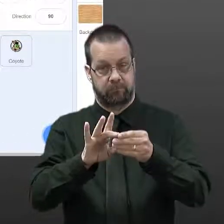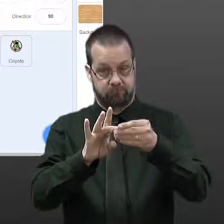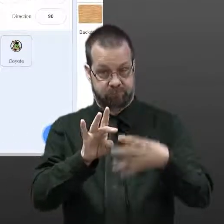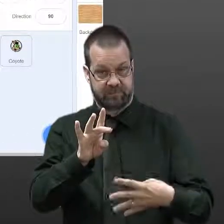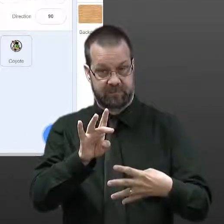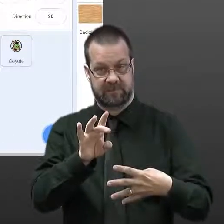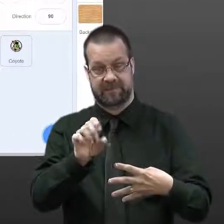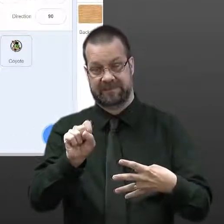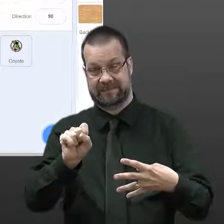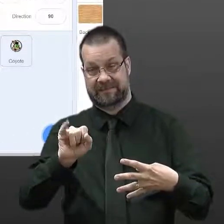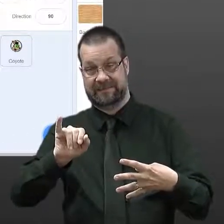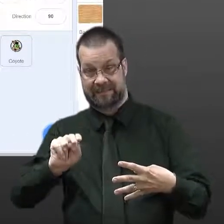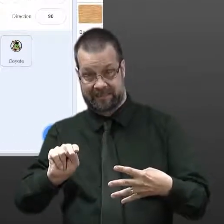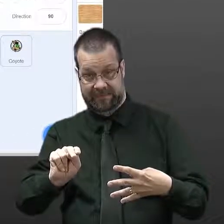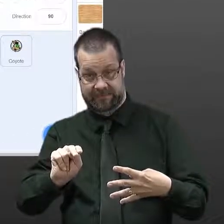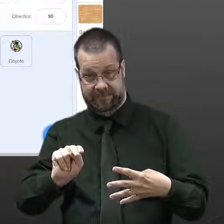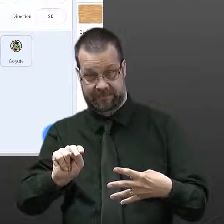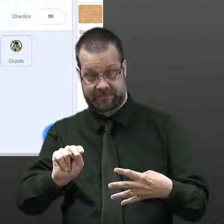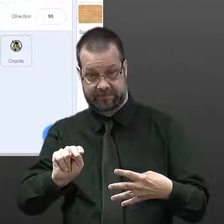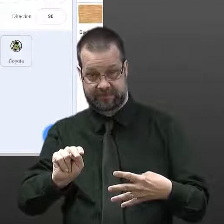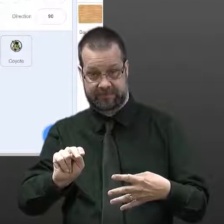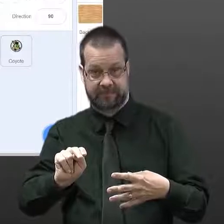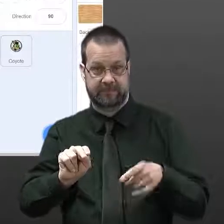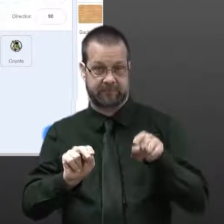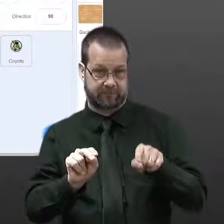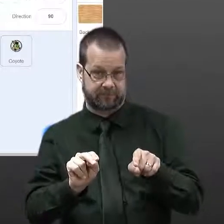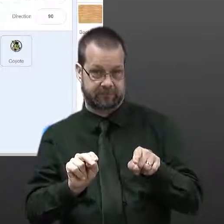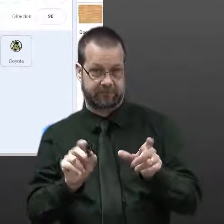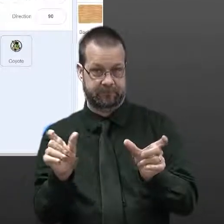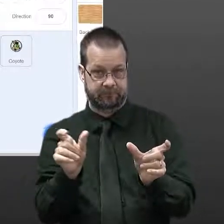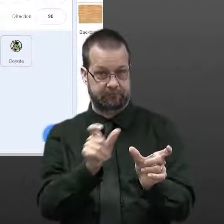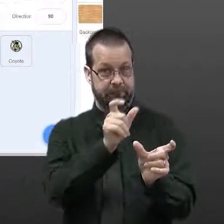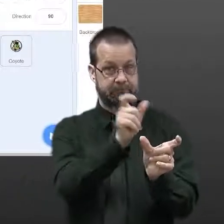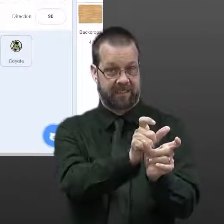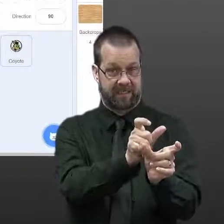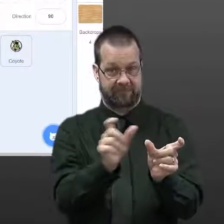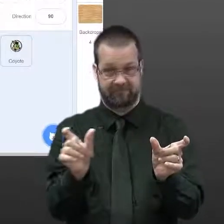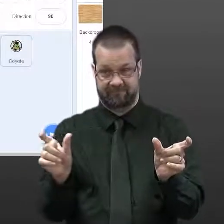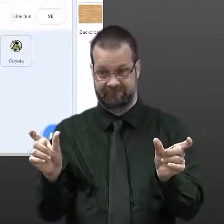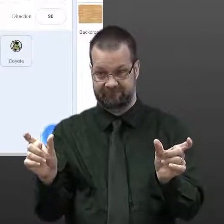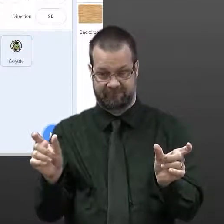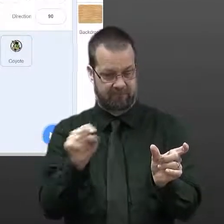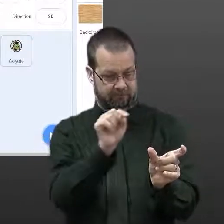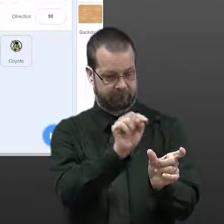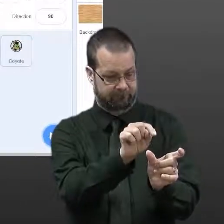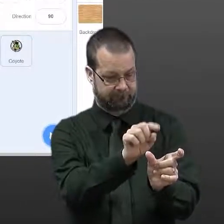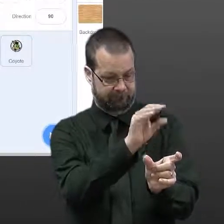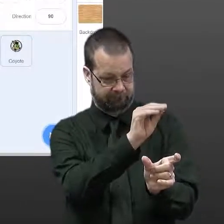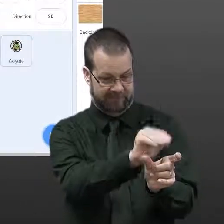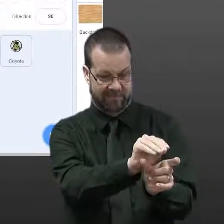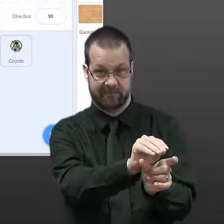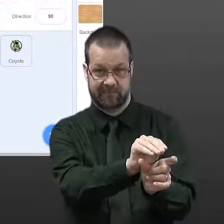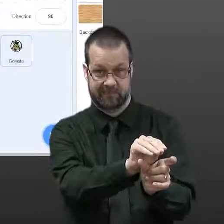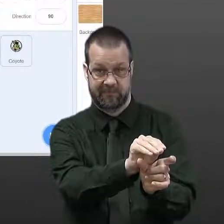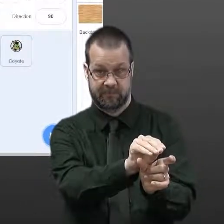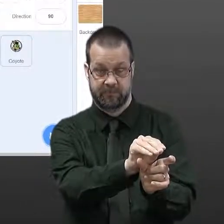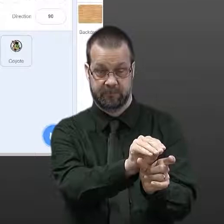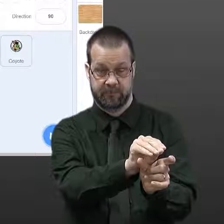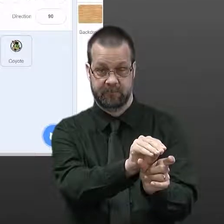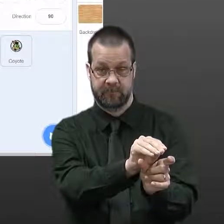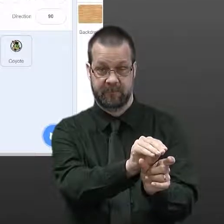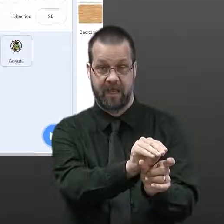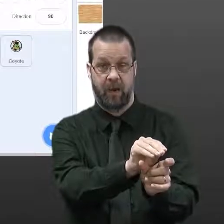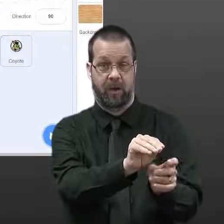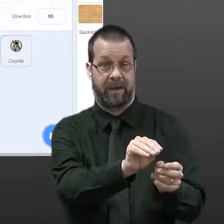called sign, which is SIN, and we're going to put that in the left side of the multiplication